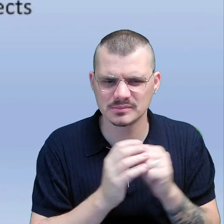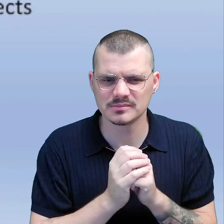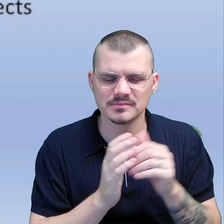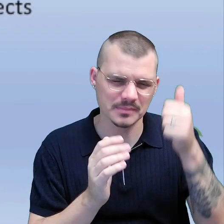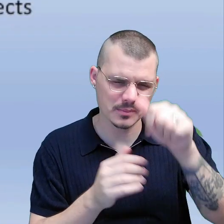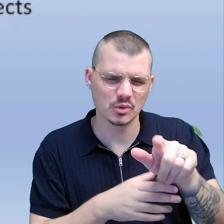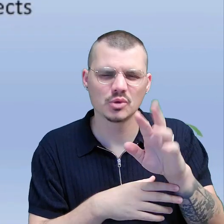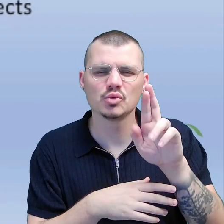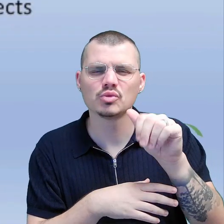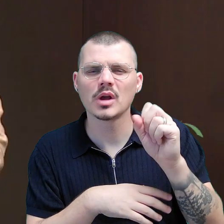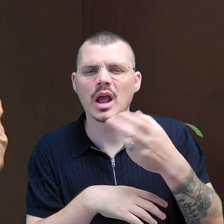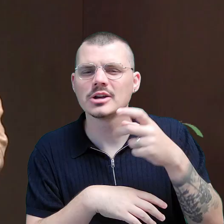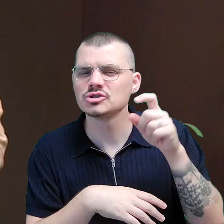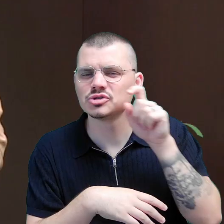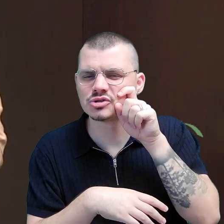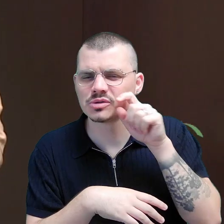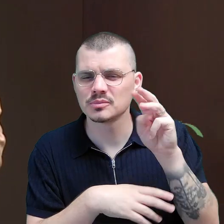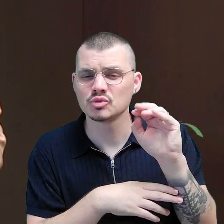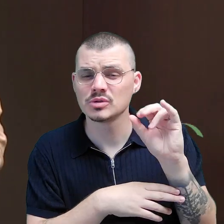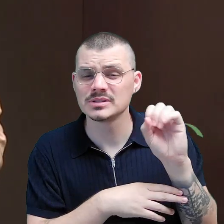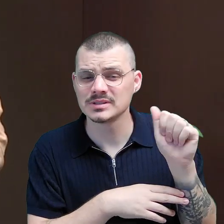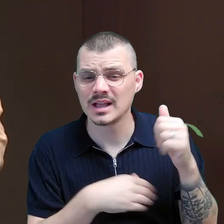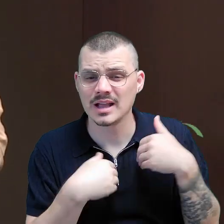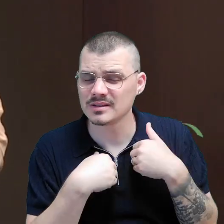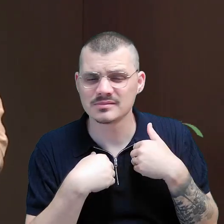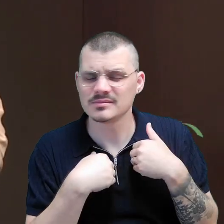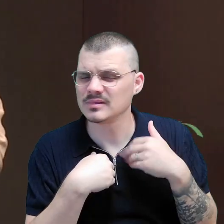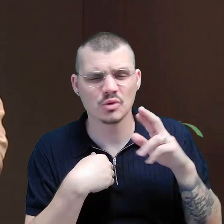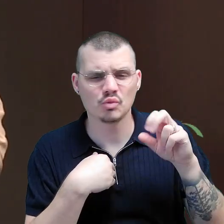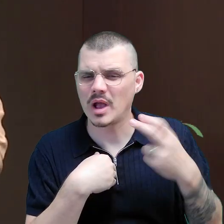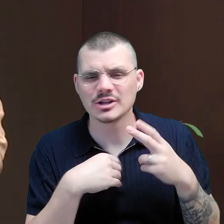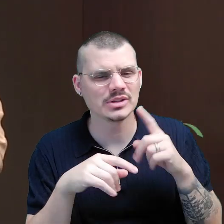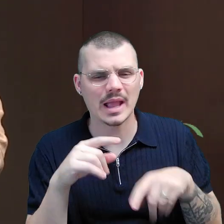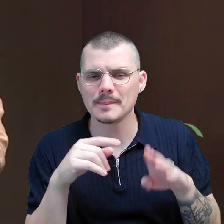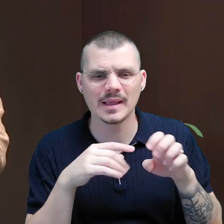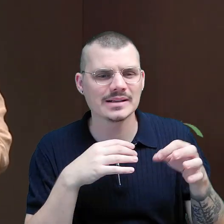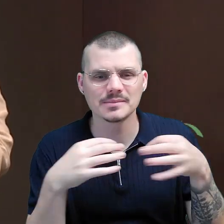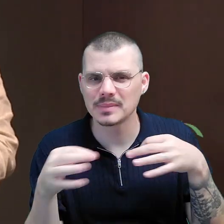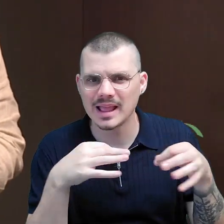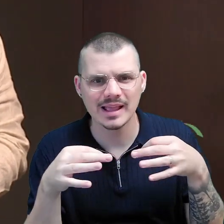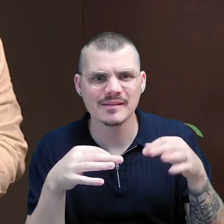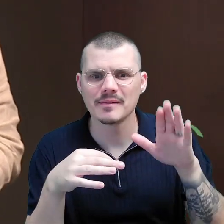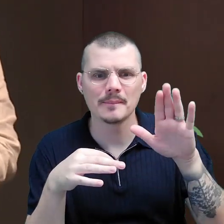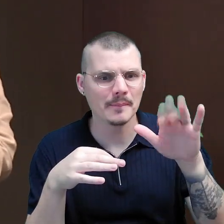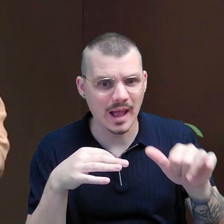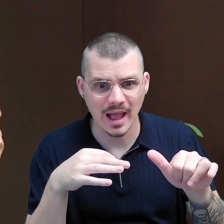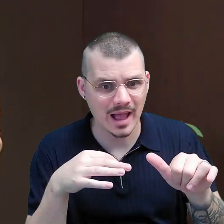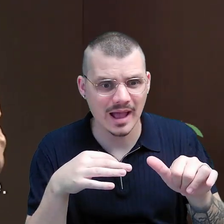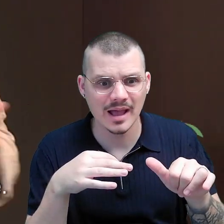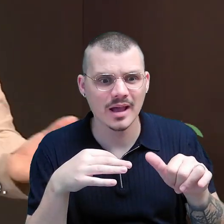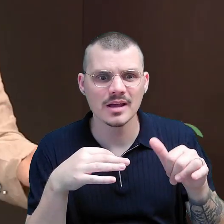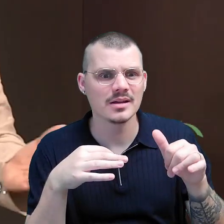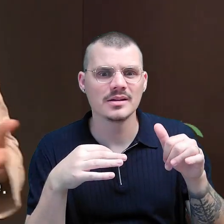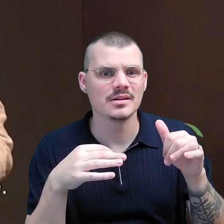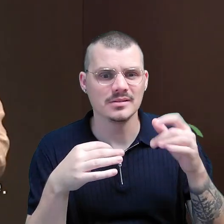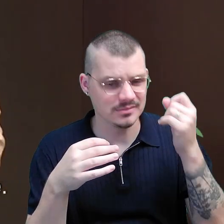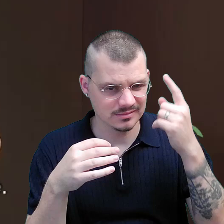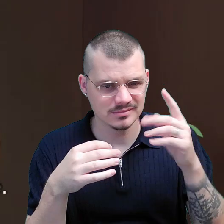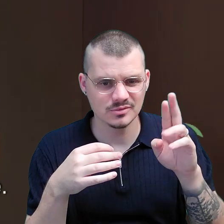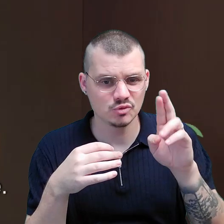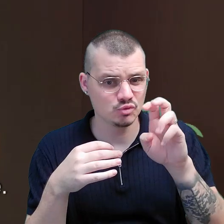Marissa had that rash. That rash could not be explained by the tentative,